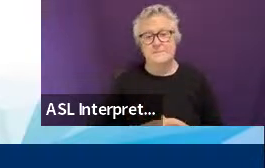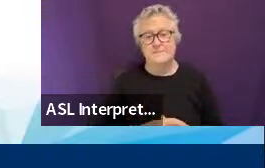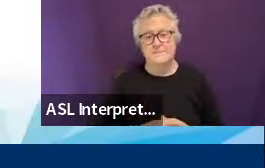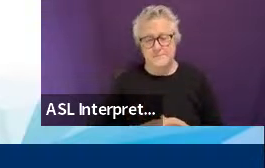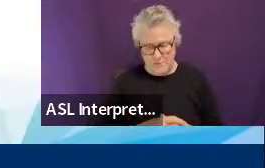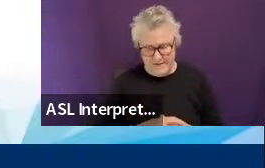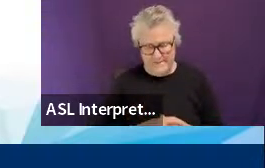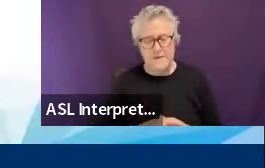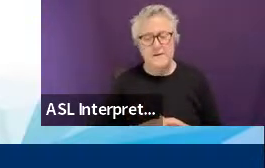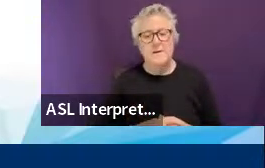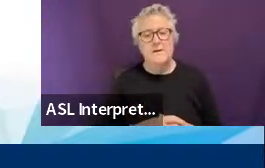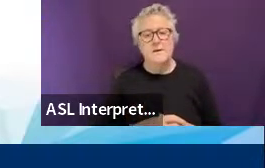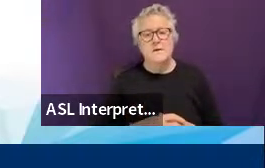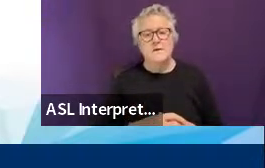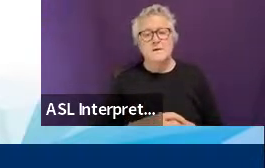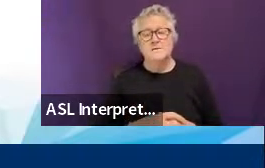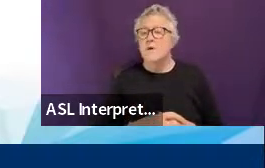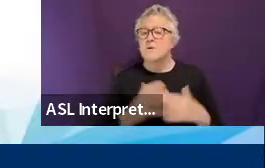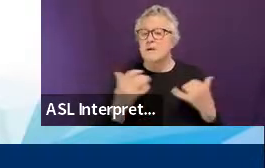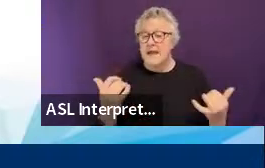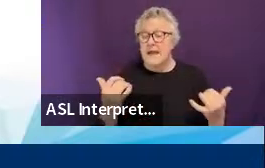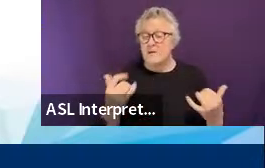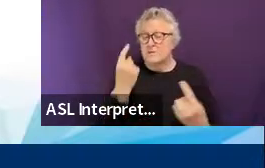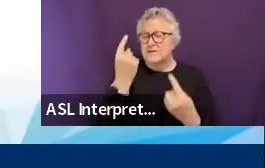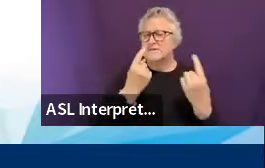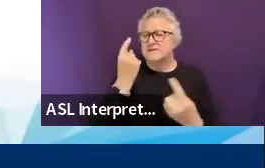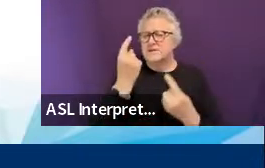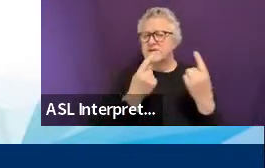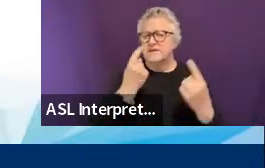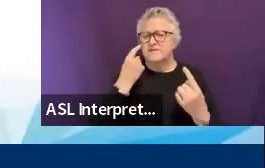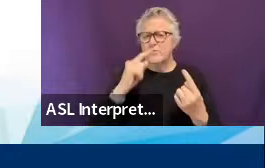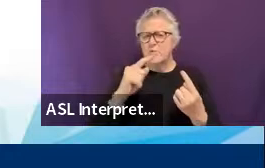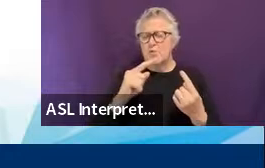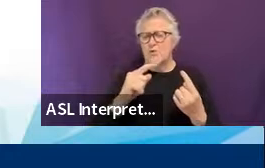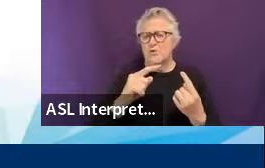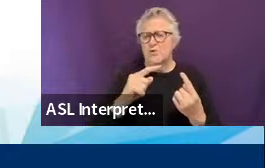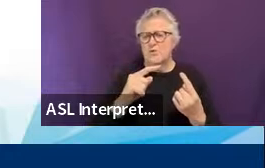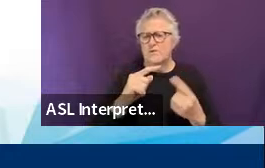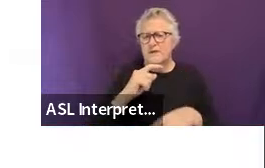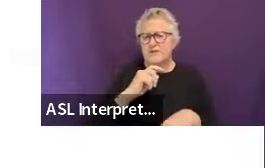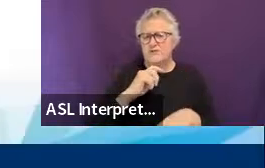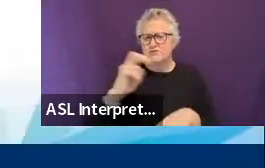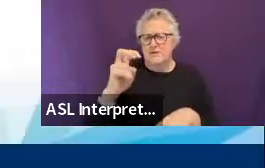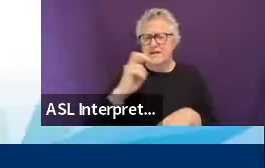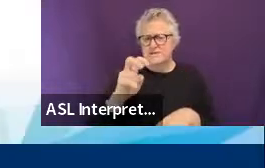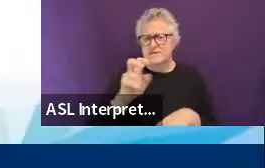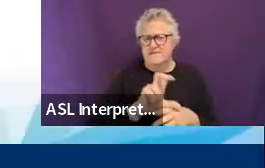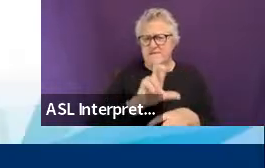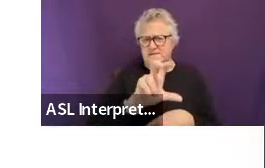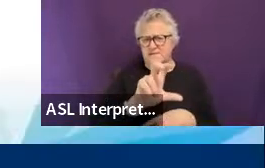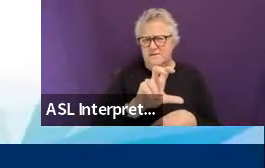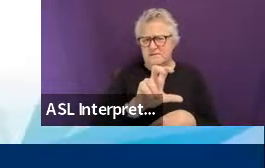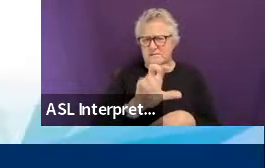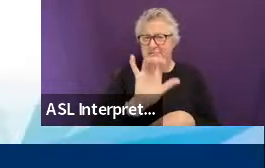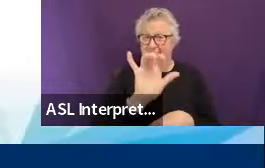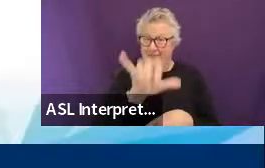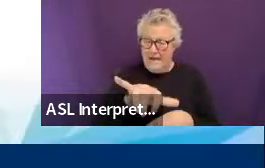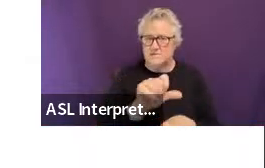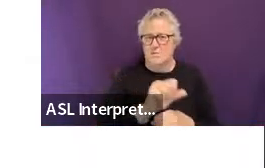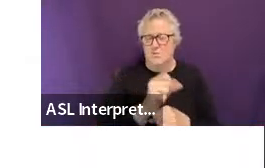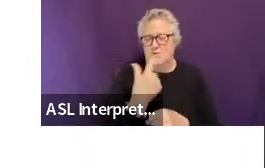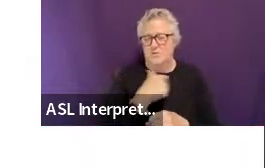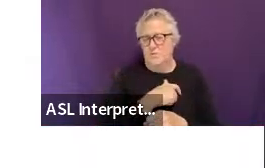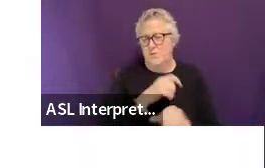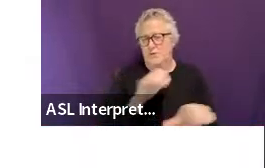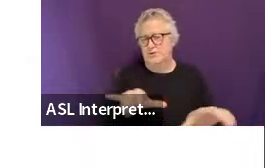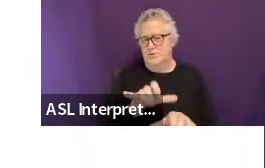Okay, so here are the considerations we looked at for the representative transit investments. So this is really the work we're doing to understand how we look